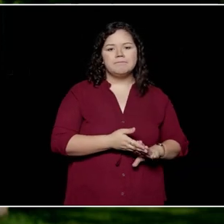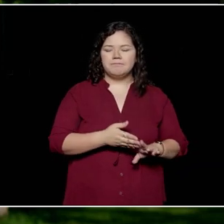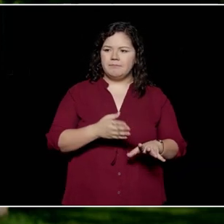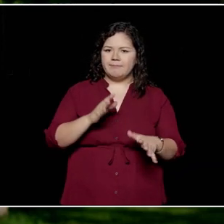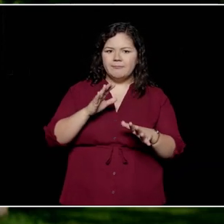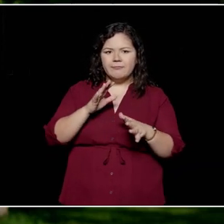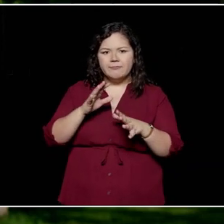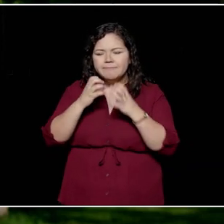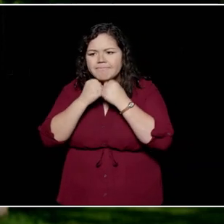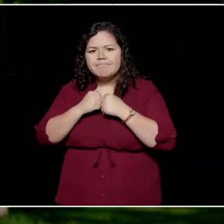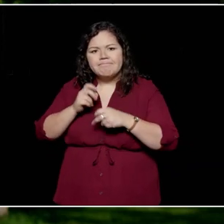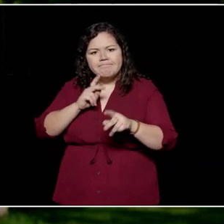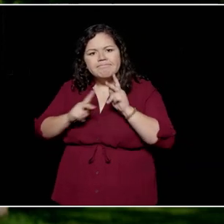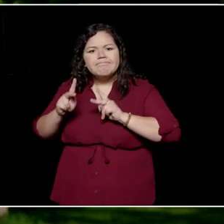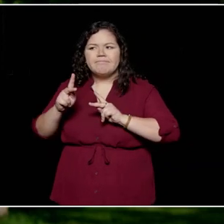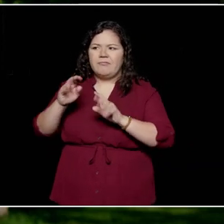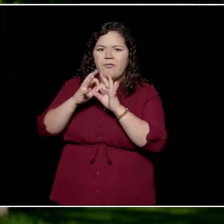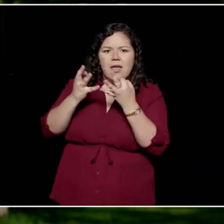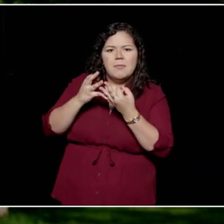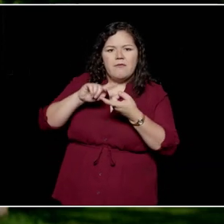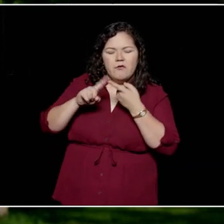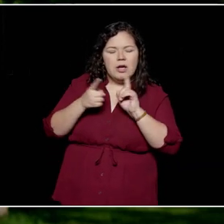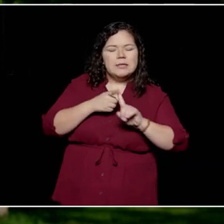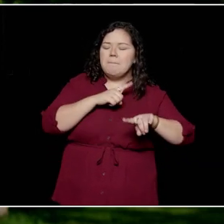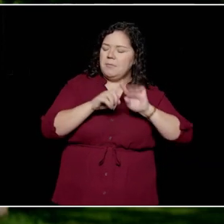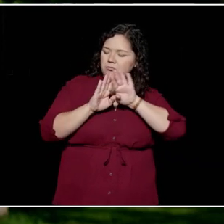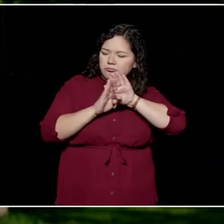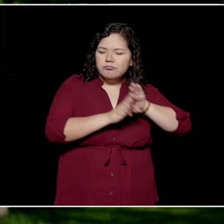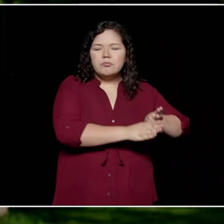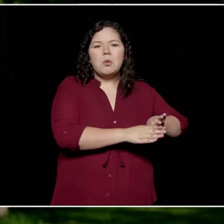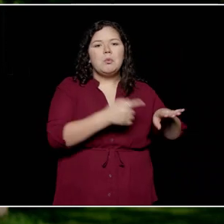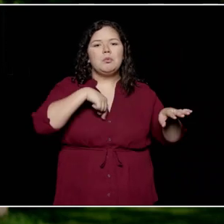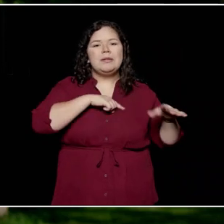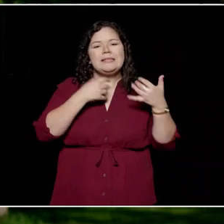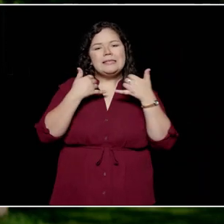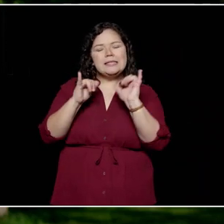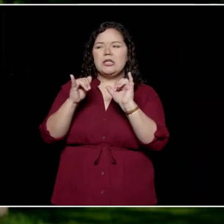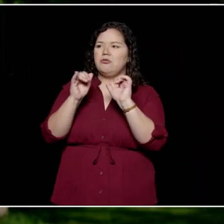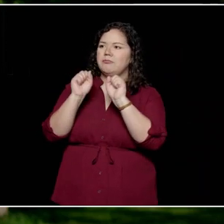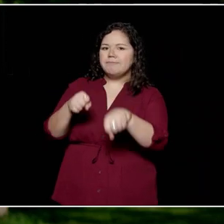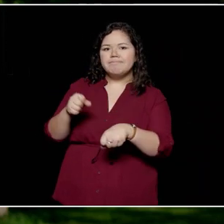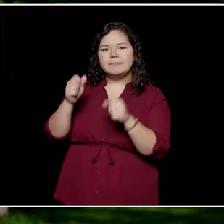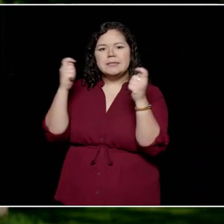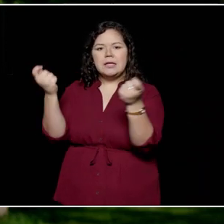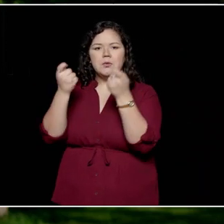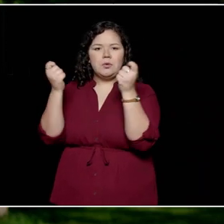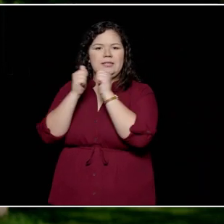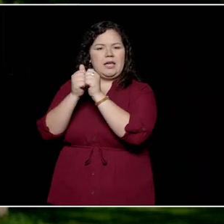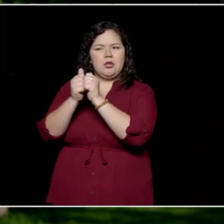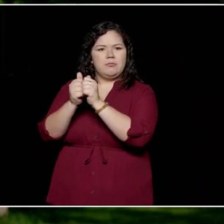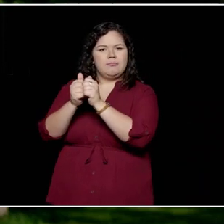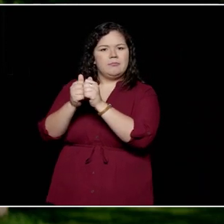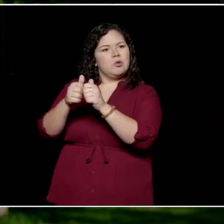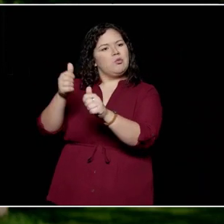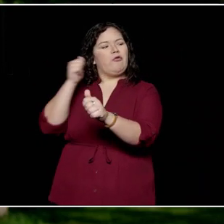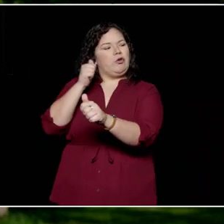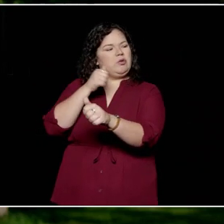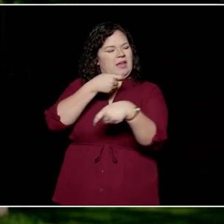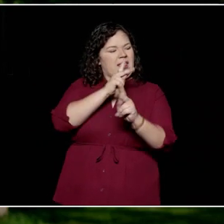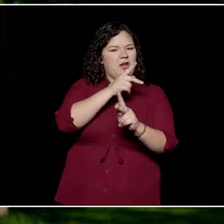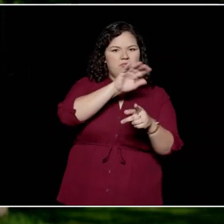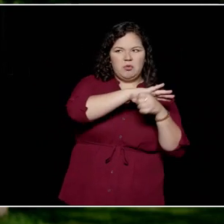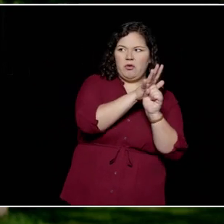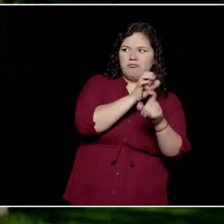our communities and the people we love. But today, as we celebrate this great milestone alongside our family and friends, we